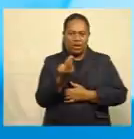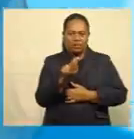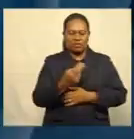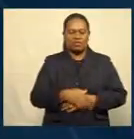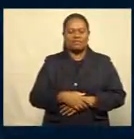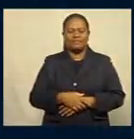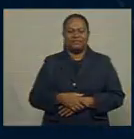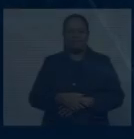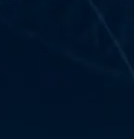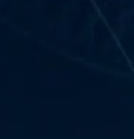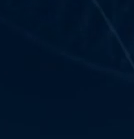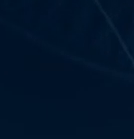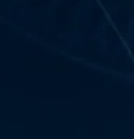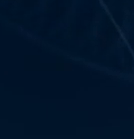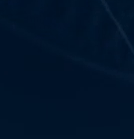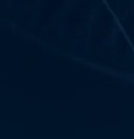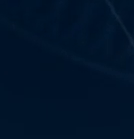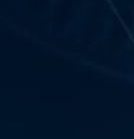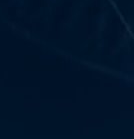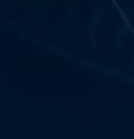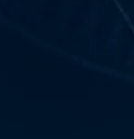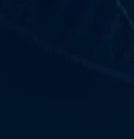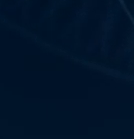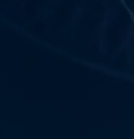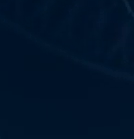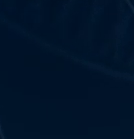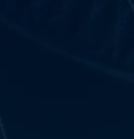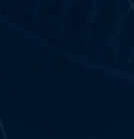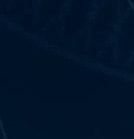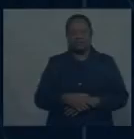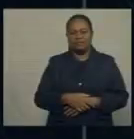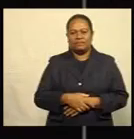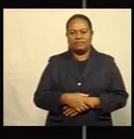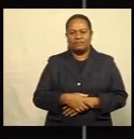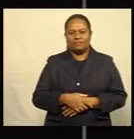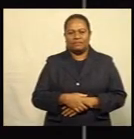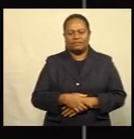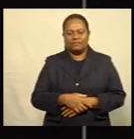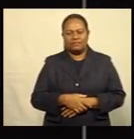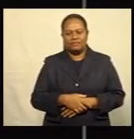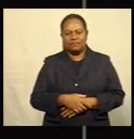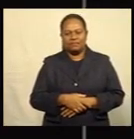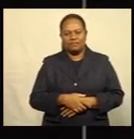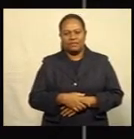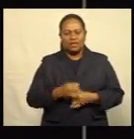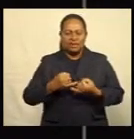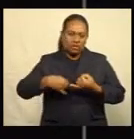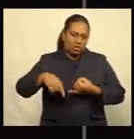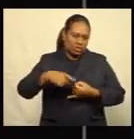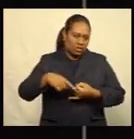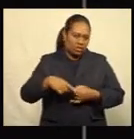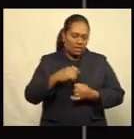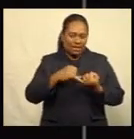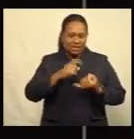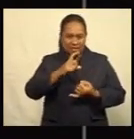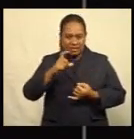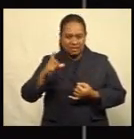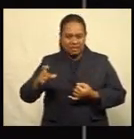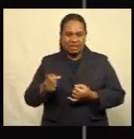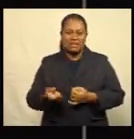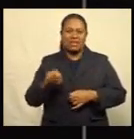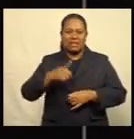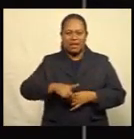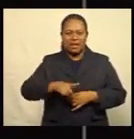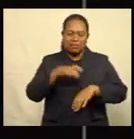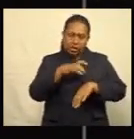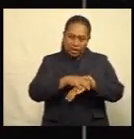News. The Suva City Council and the Fiji Police Force will